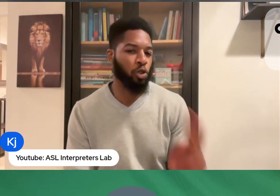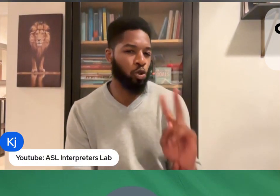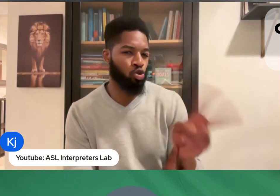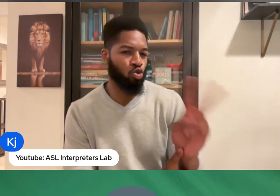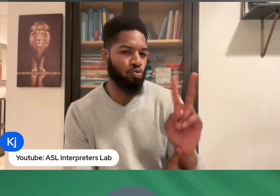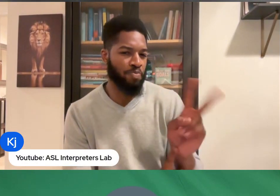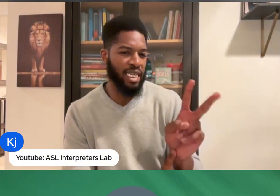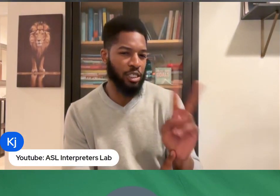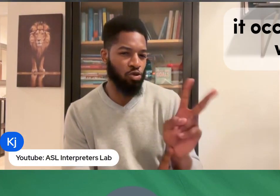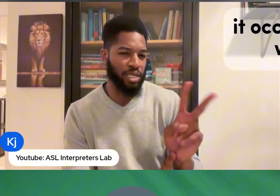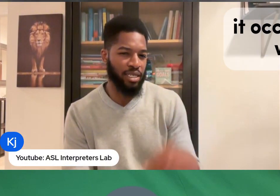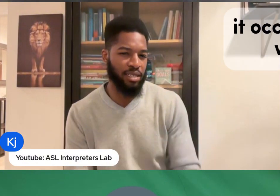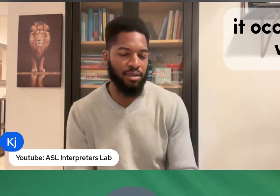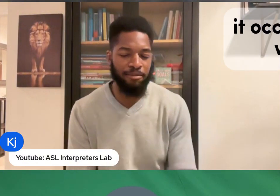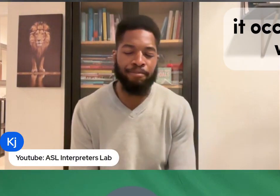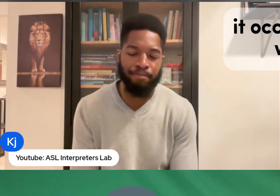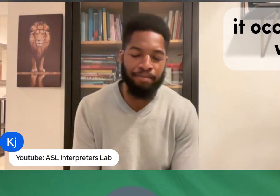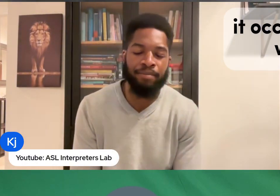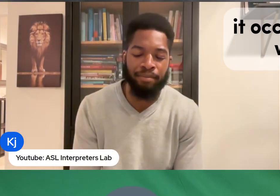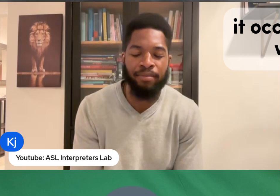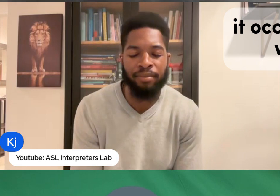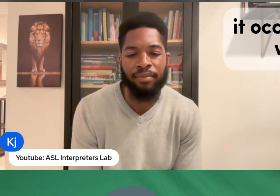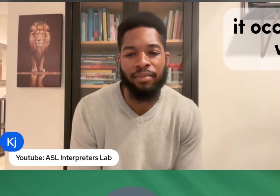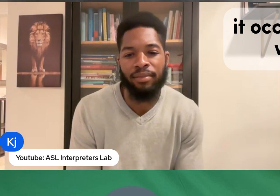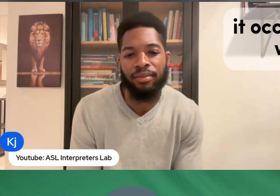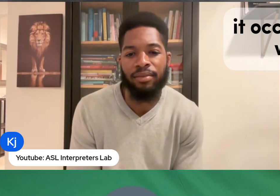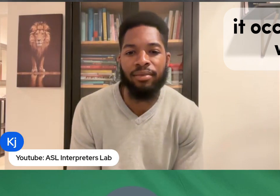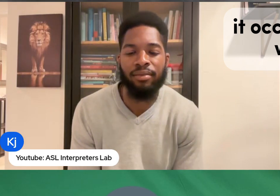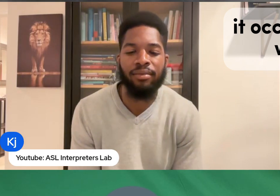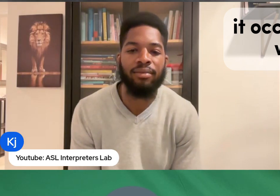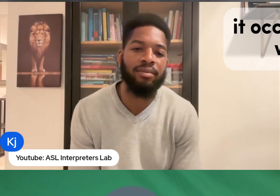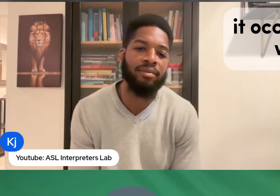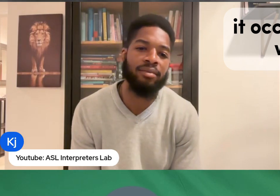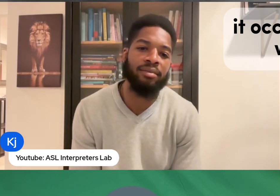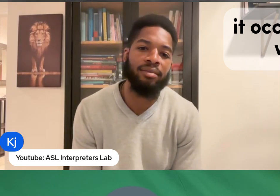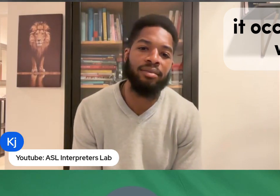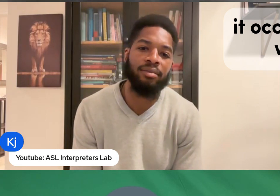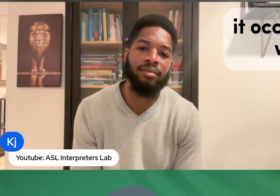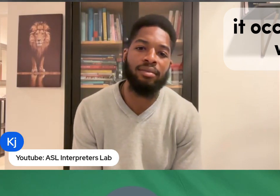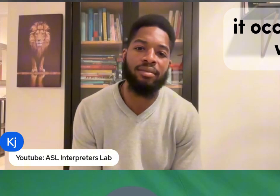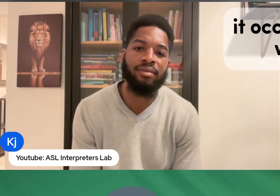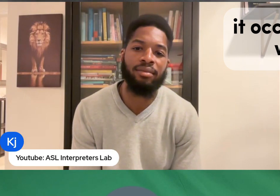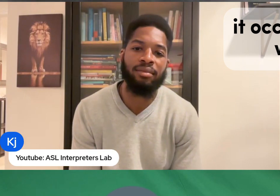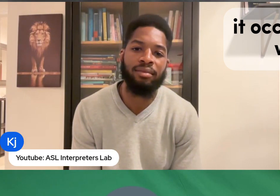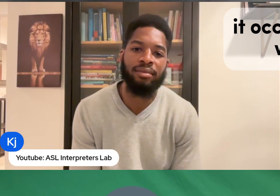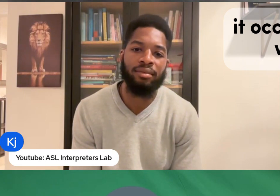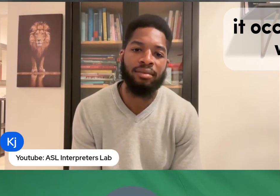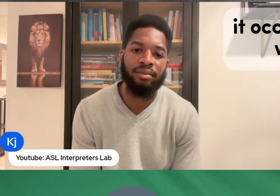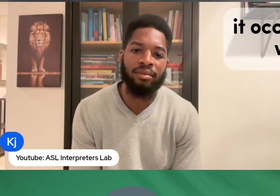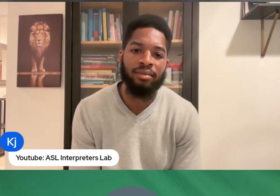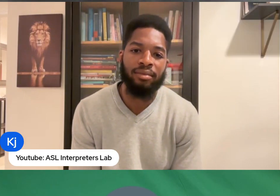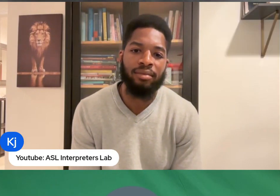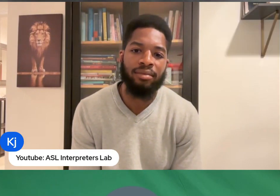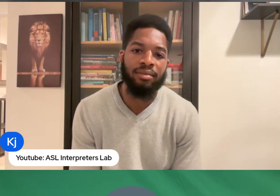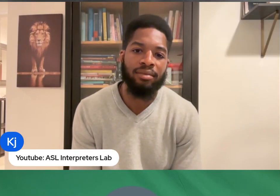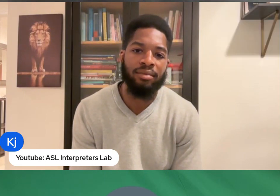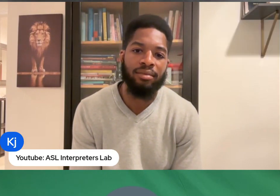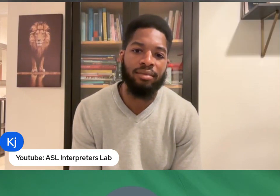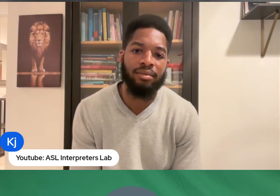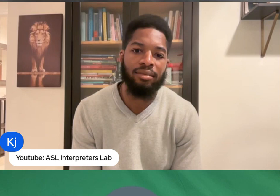presentation, it occurred to me that technology was part of his existence.